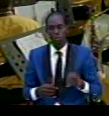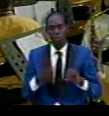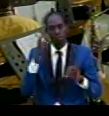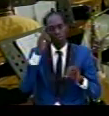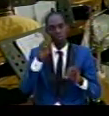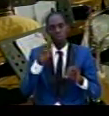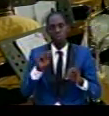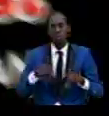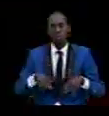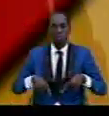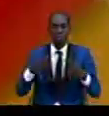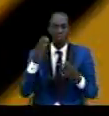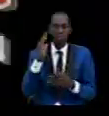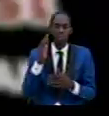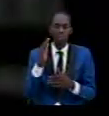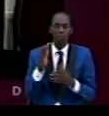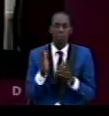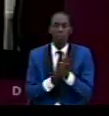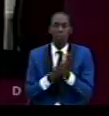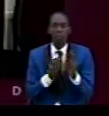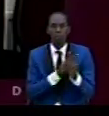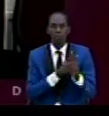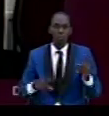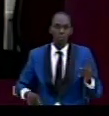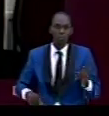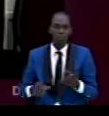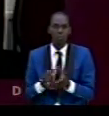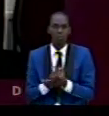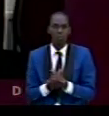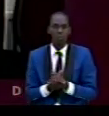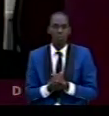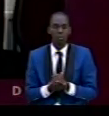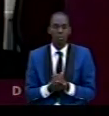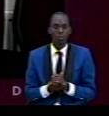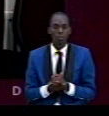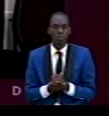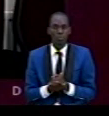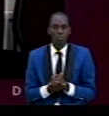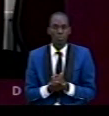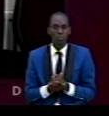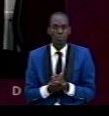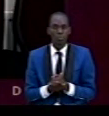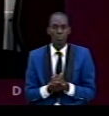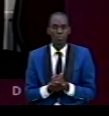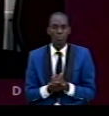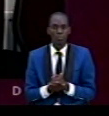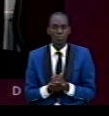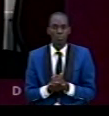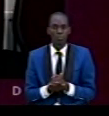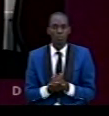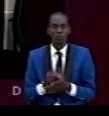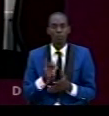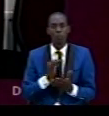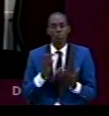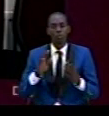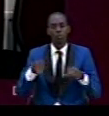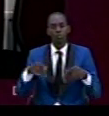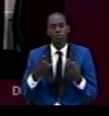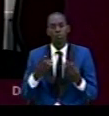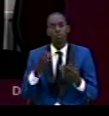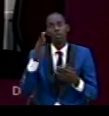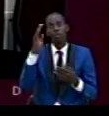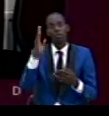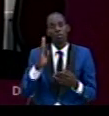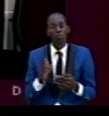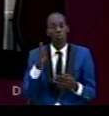Praise the Lord. I am Sister Ricky, Deeper Christian Life Ministry, Belgium. I want to give God the glory for the mercy he